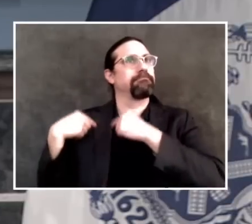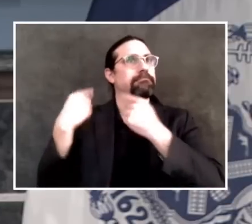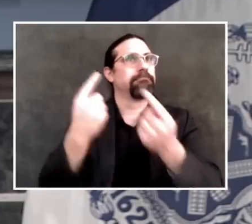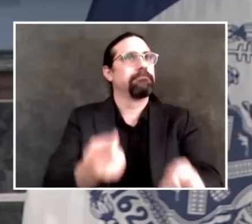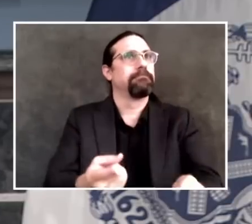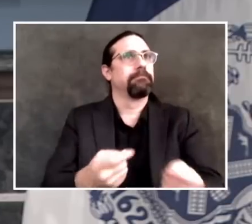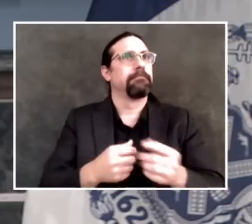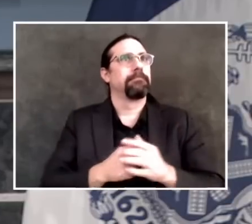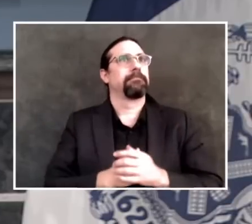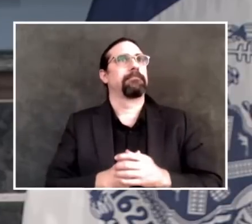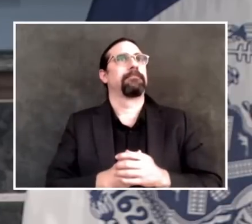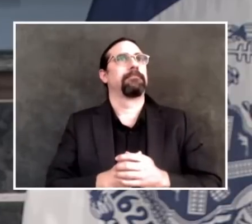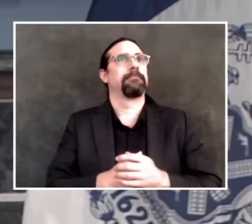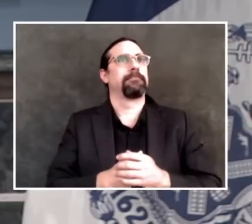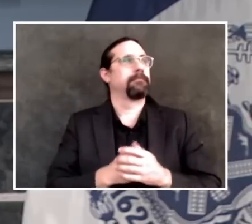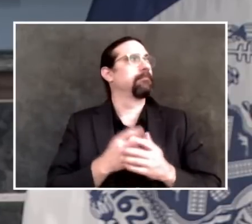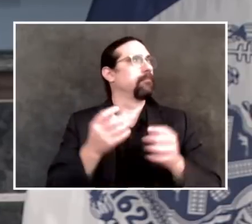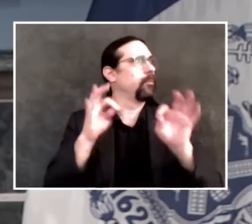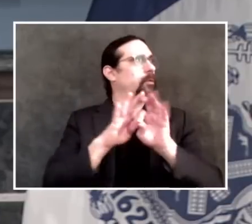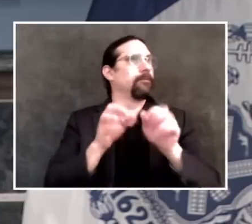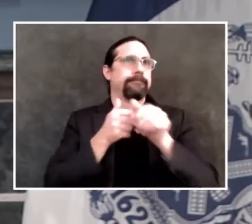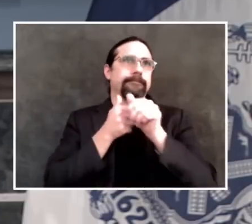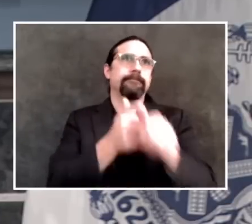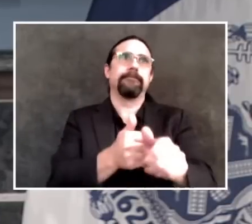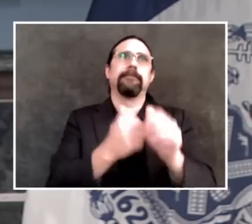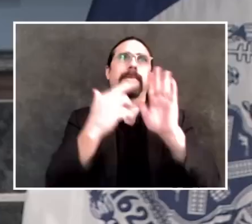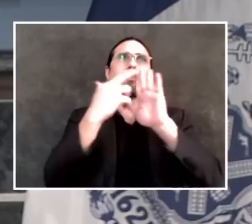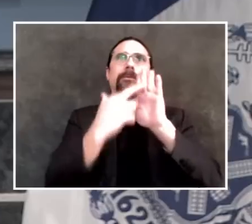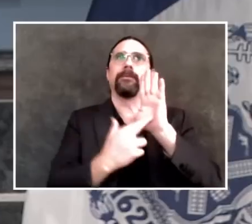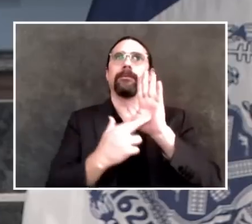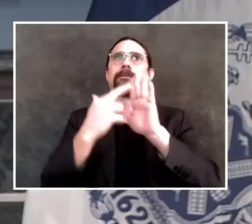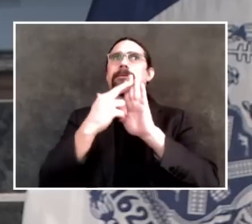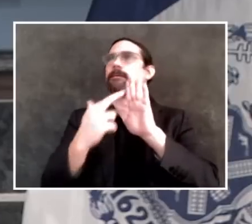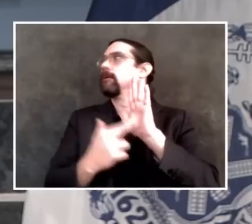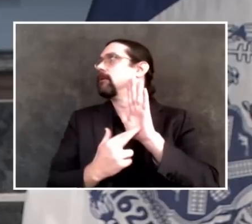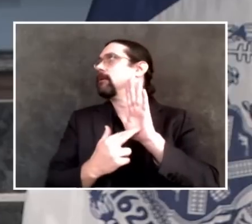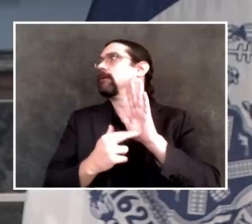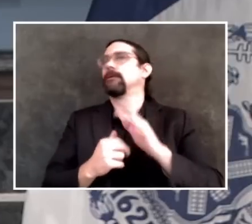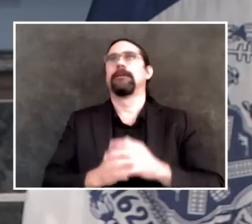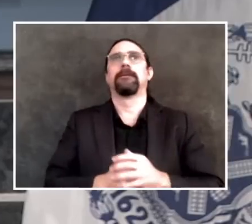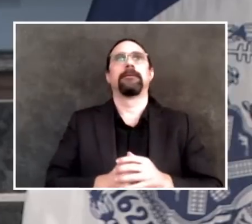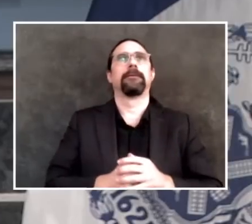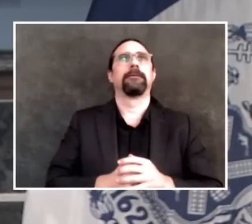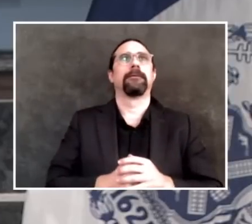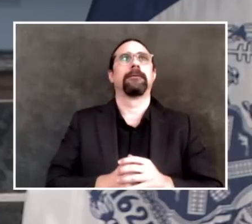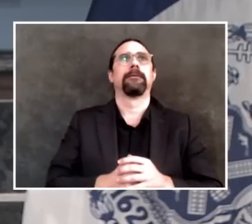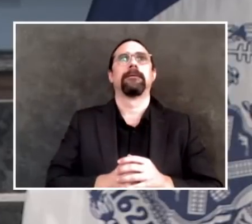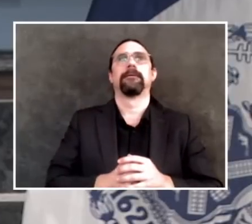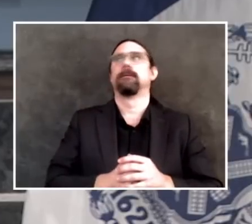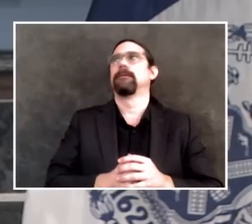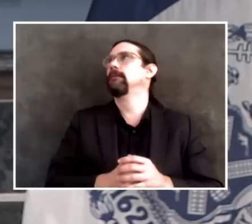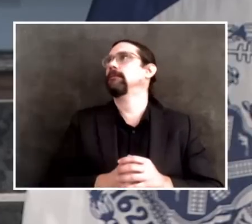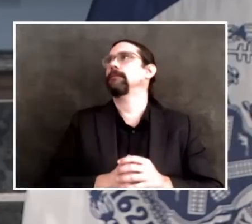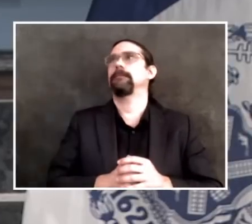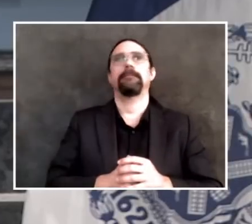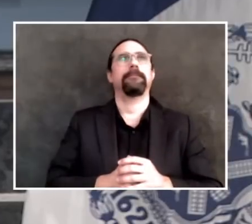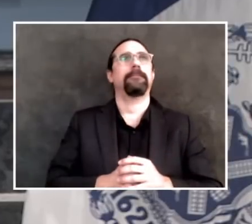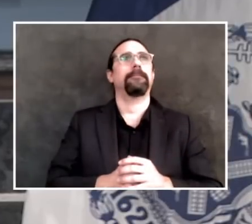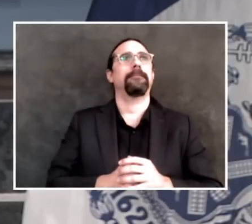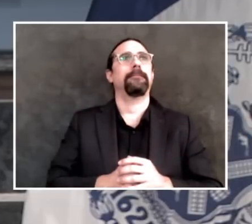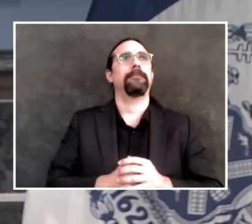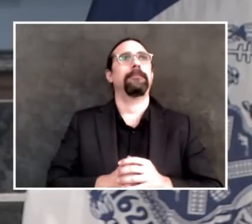any of the other agencies, the reminder is working. The warning is working. We're not in a situation where we have to give a huge number of